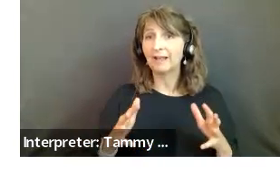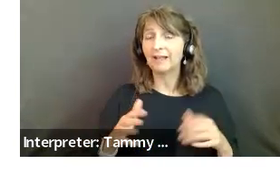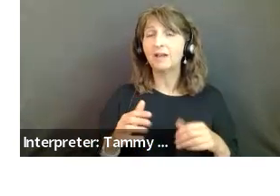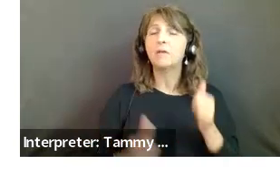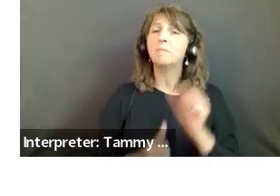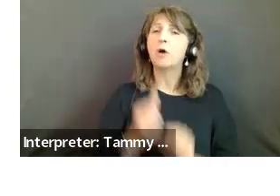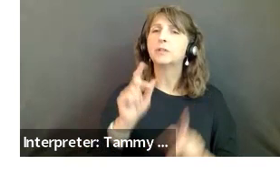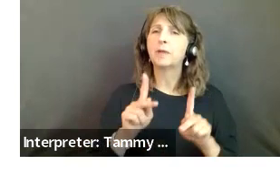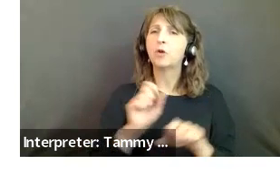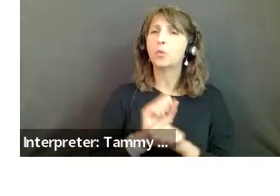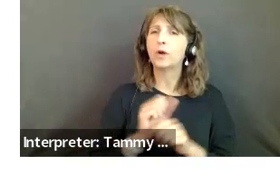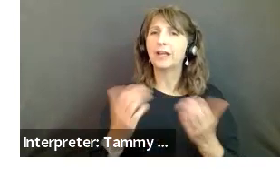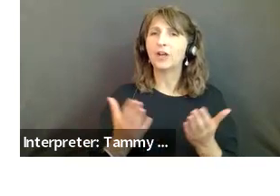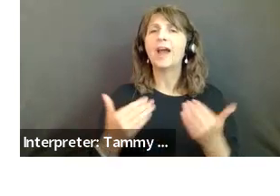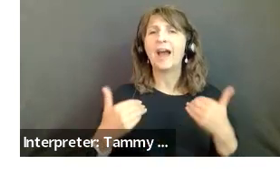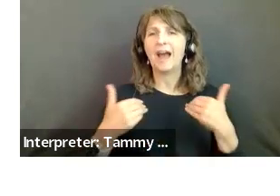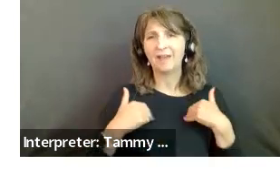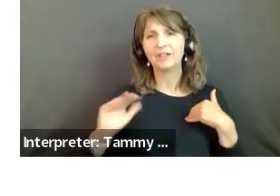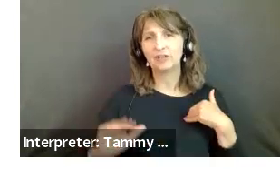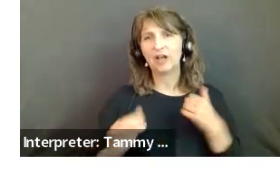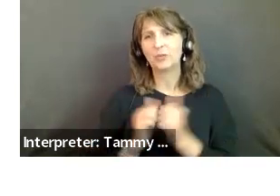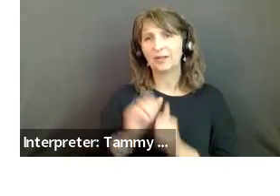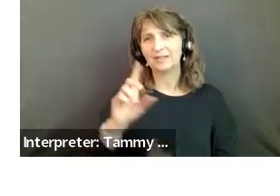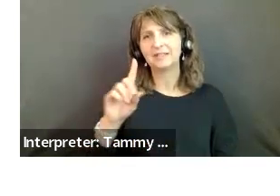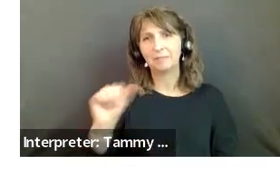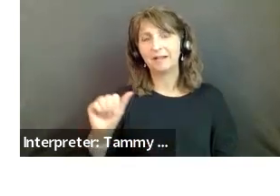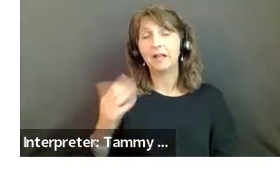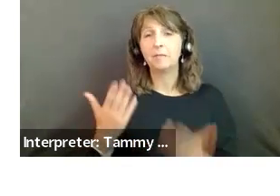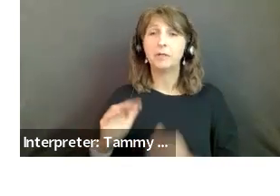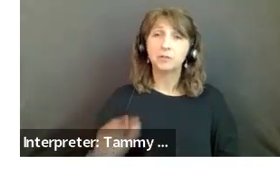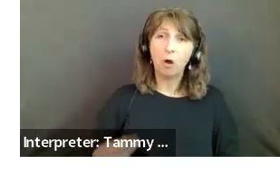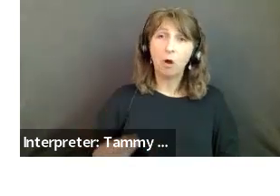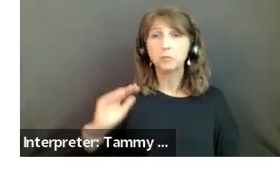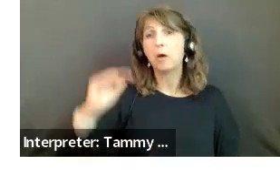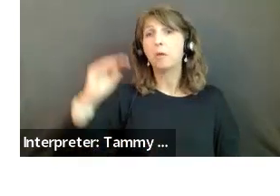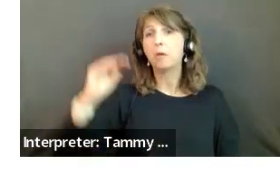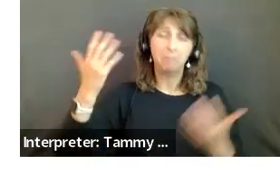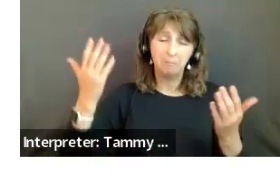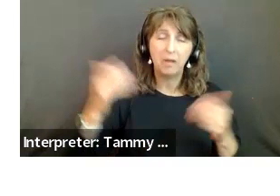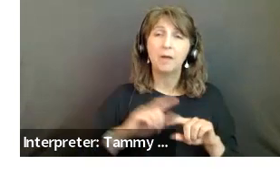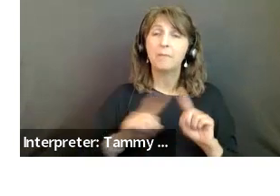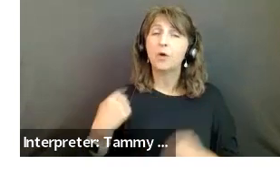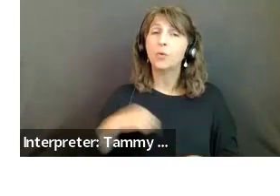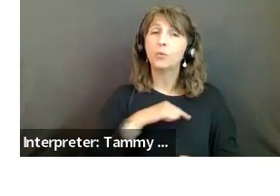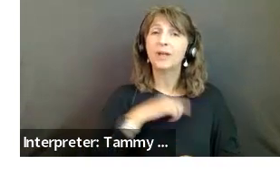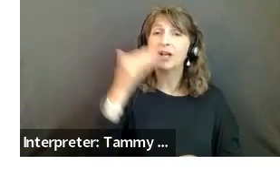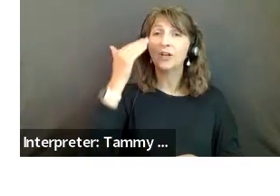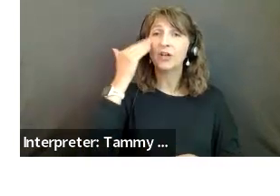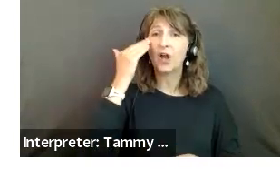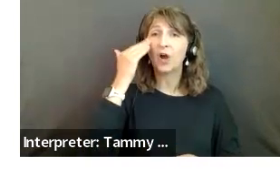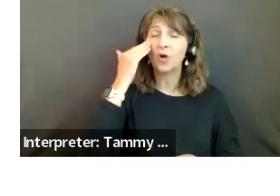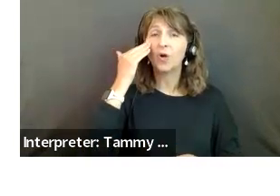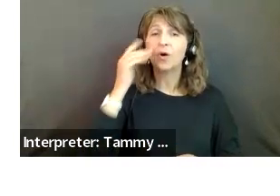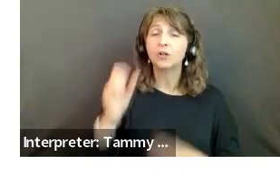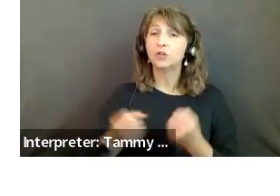a child with a disability at all stages of life, we know that supporting the whole